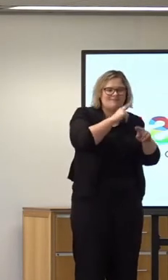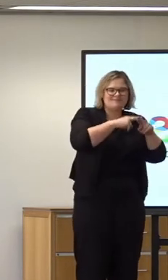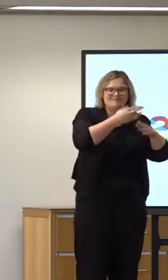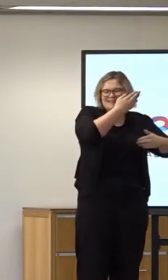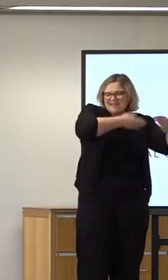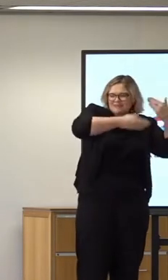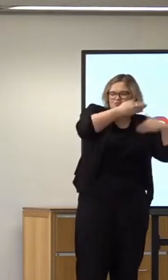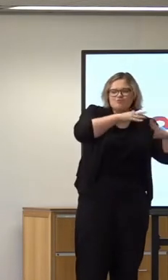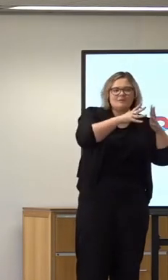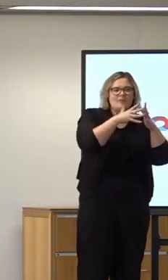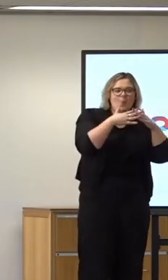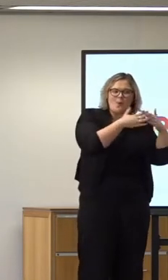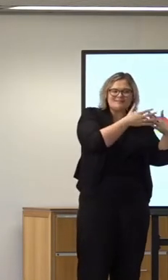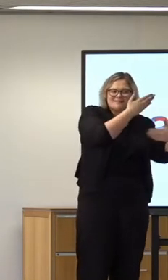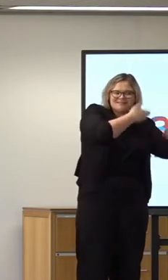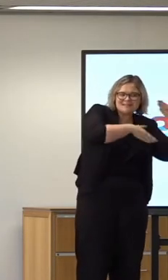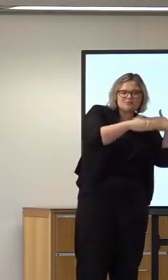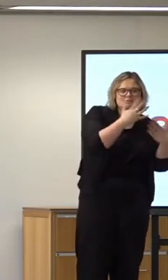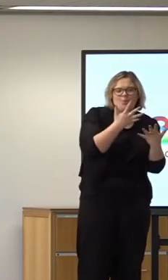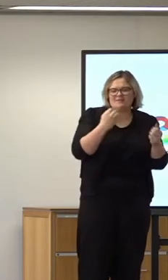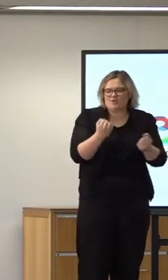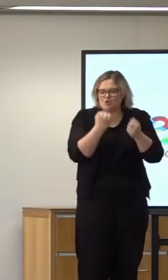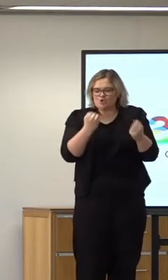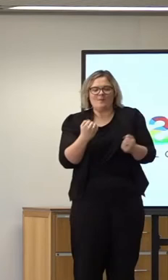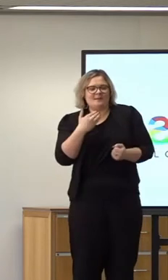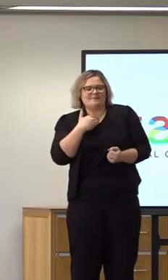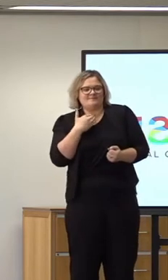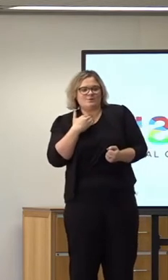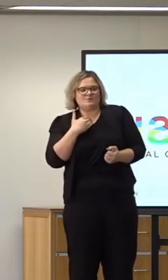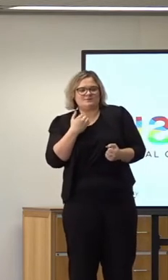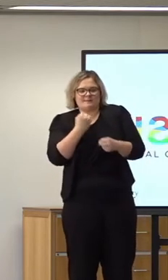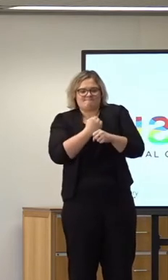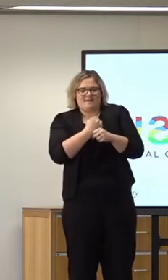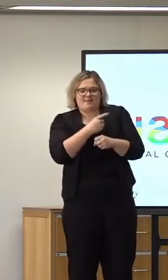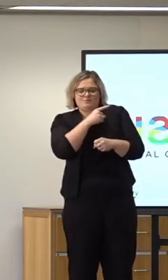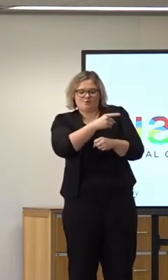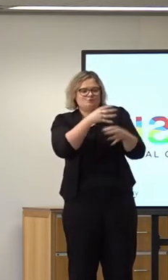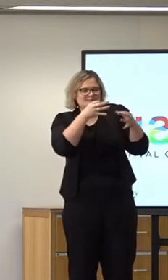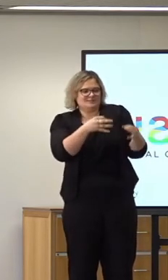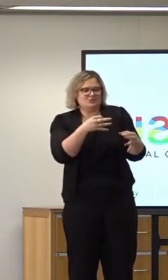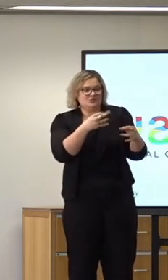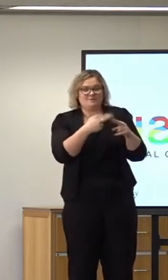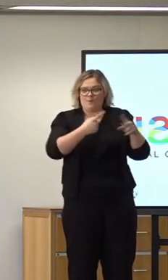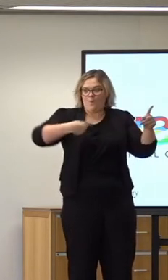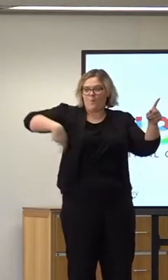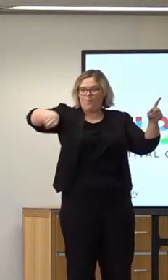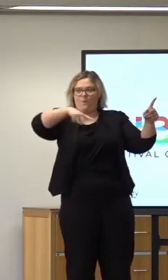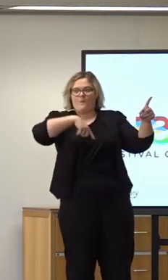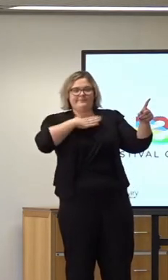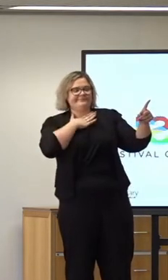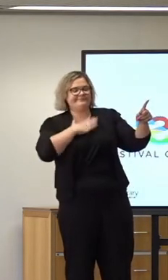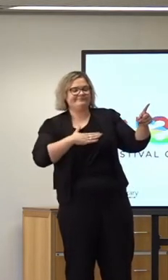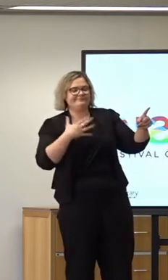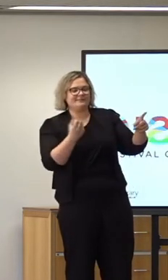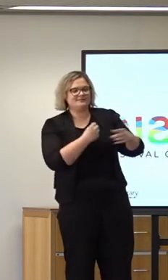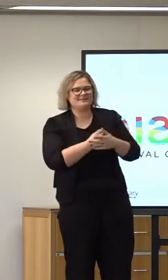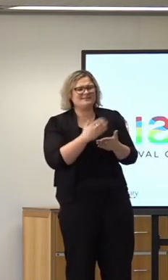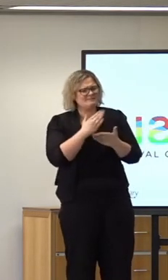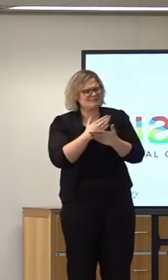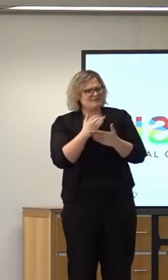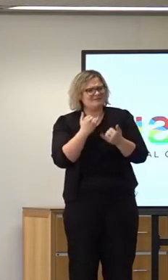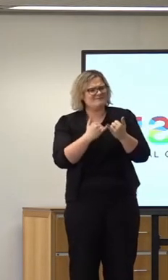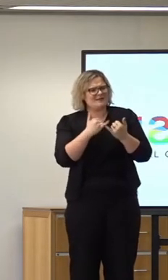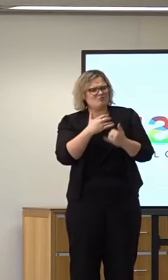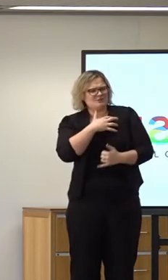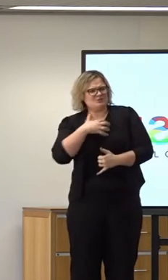collection, it's having the dominant voices that make informed decisions on behalf of everybody else. You know, I imagine that must be quite